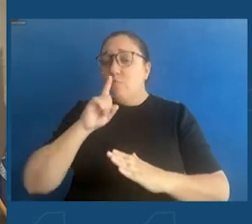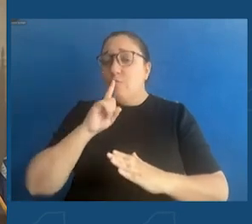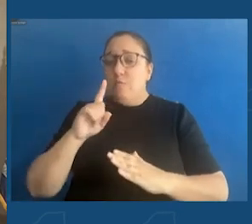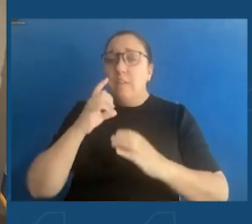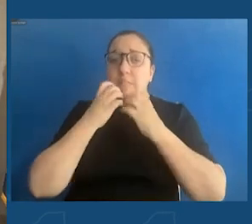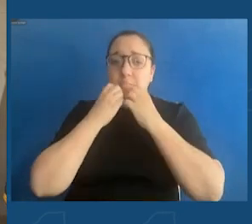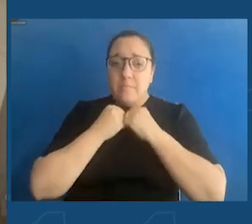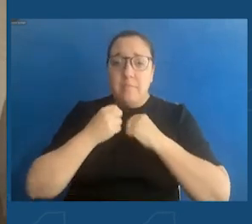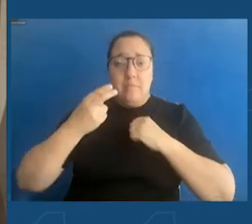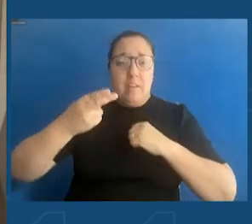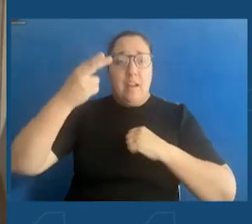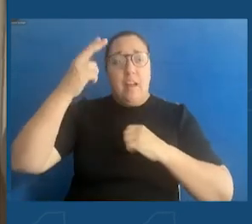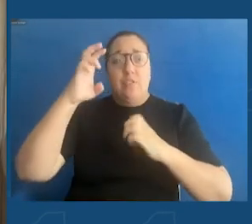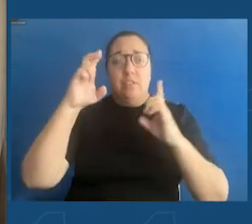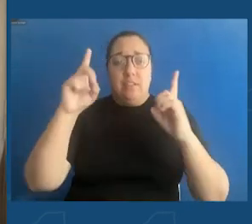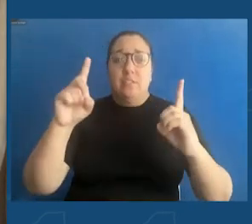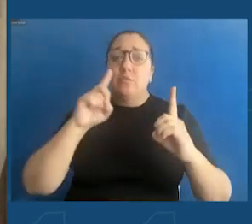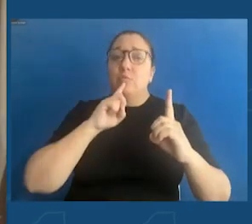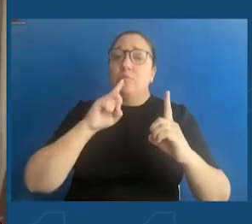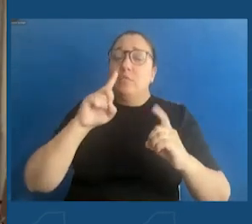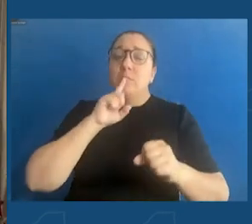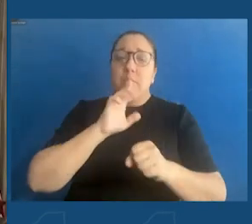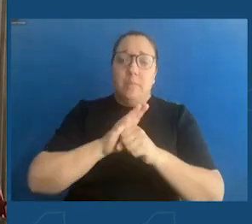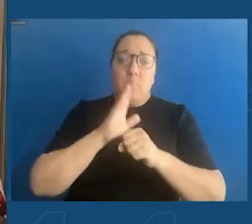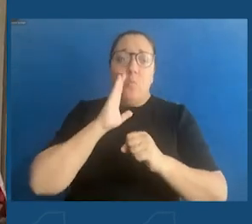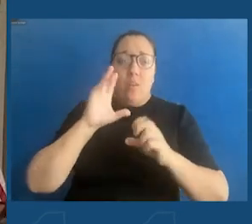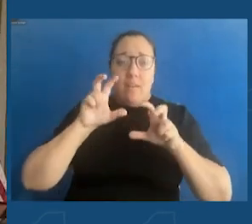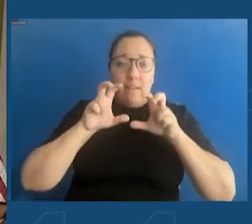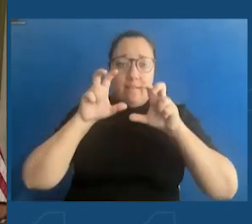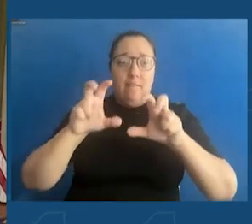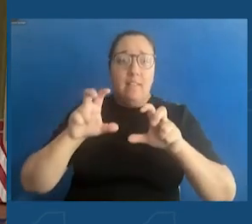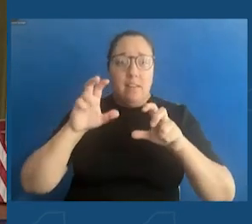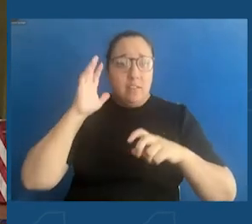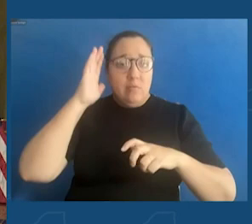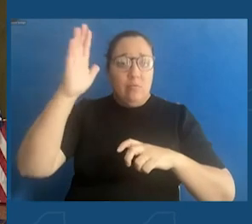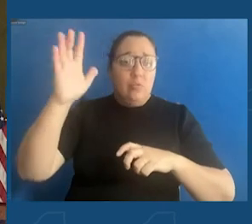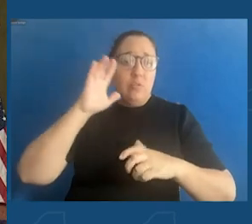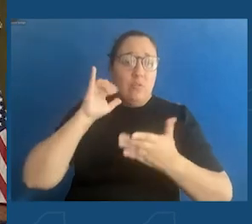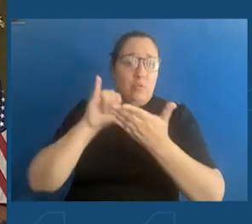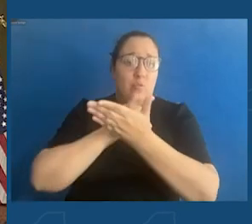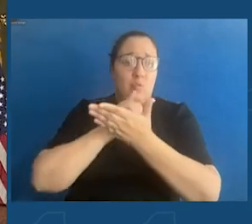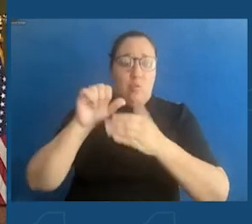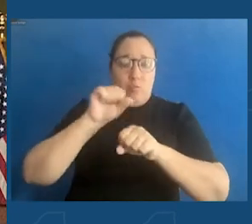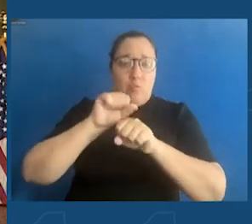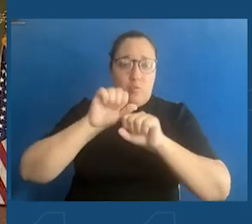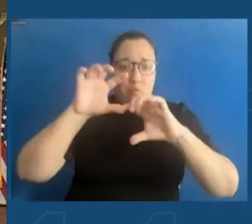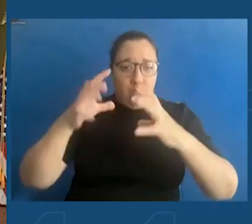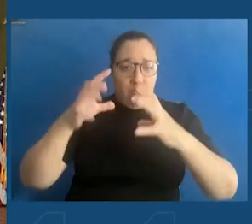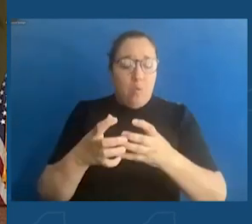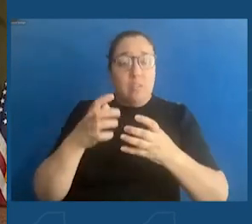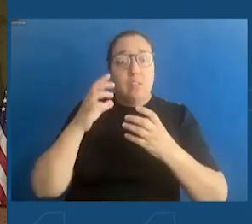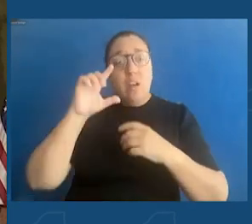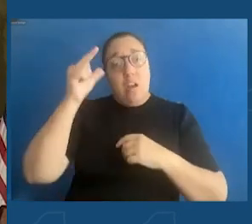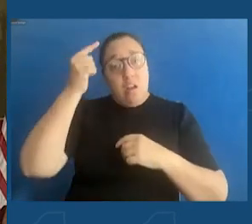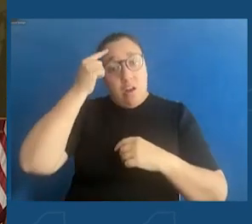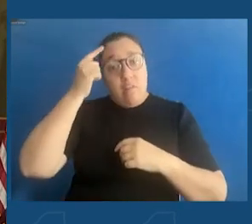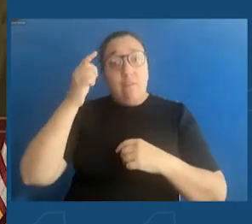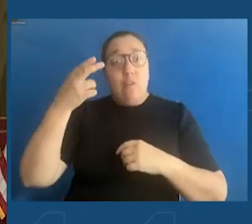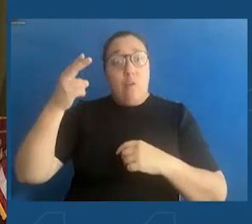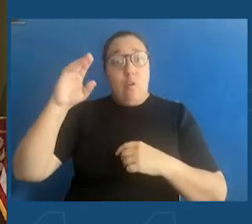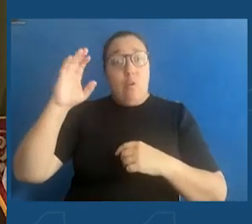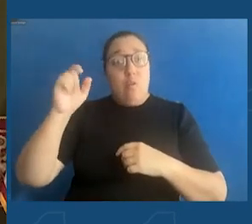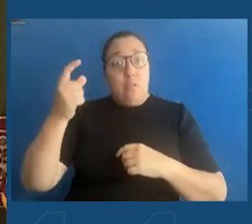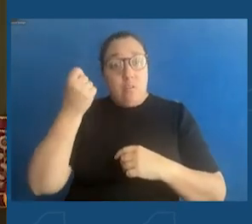unwavering commitment to investing in the future of New York's workforce. Governor Hochul understands that higher education, both